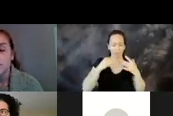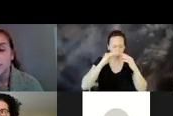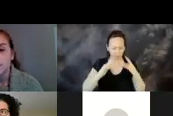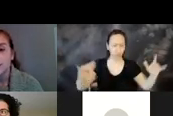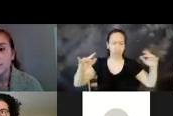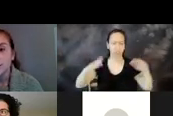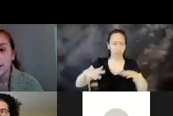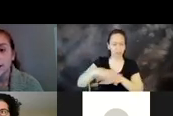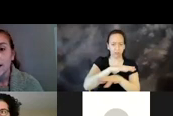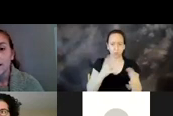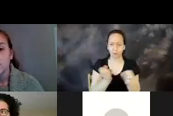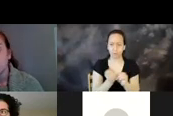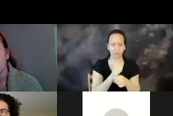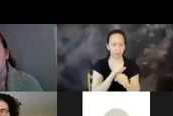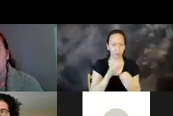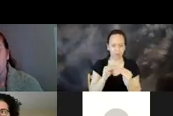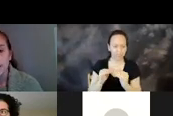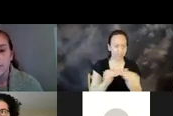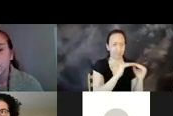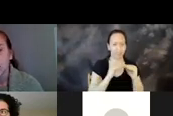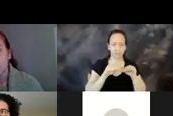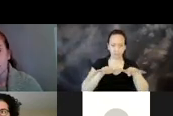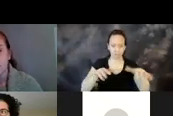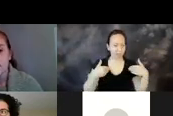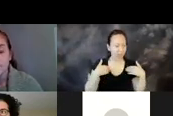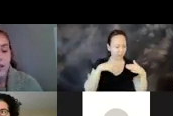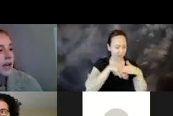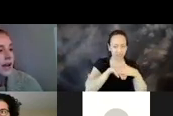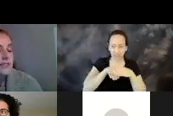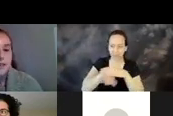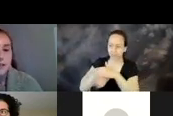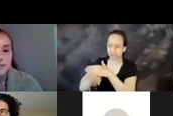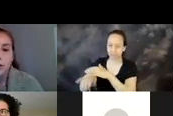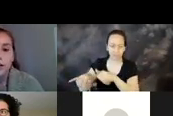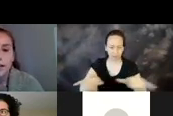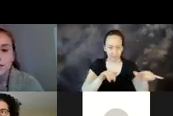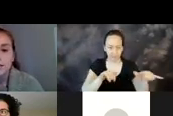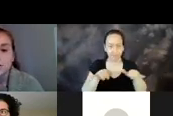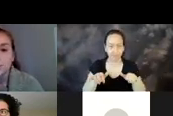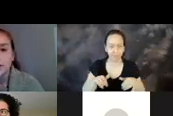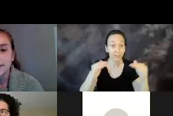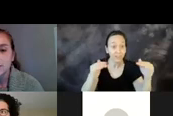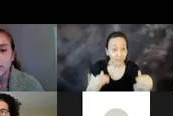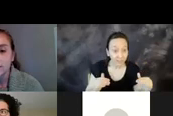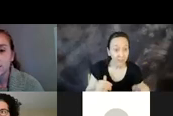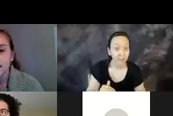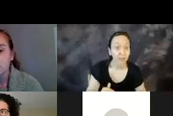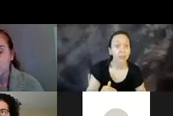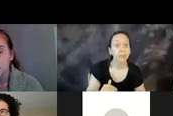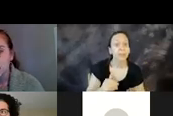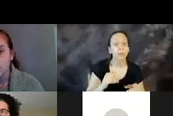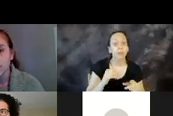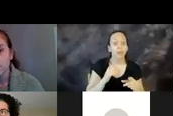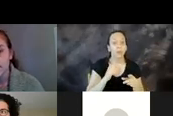distribute sales locations evenly and ensure all communities have equal access. And 6, prioritize distributed sales location